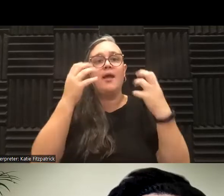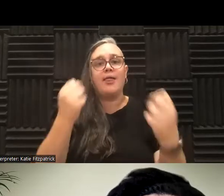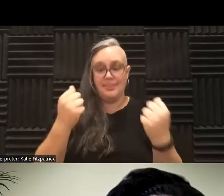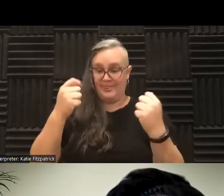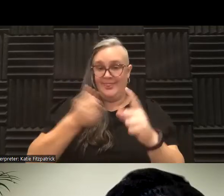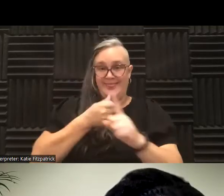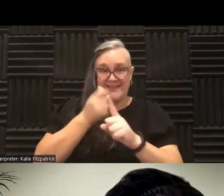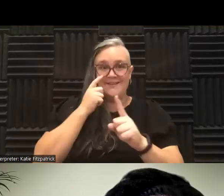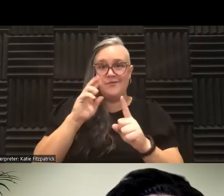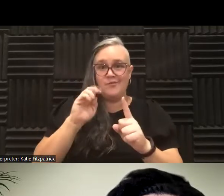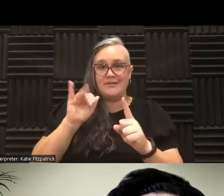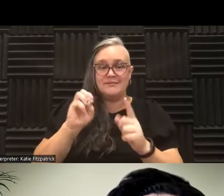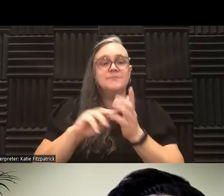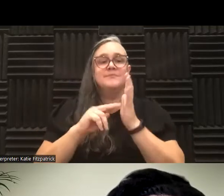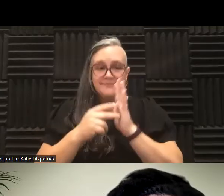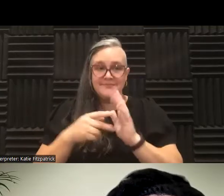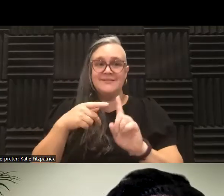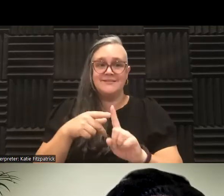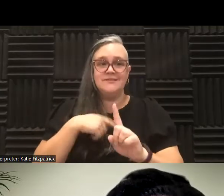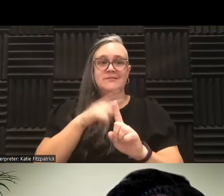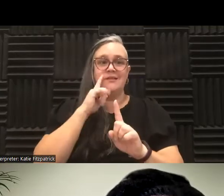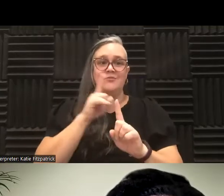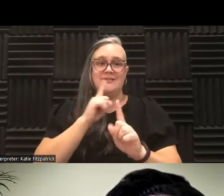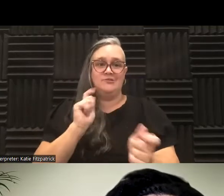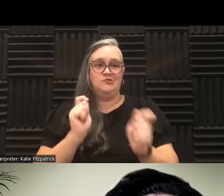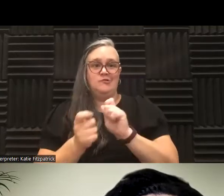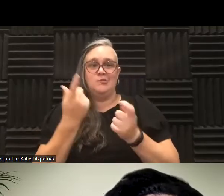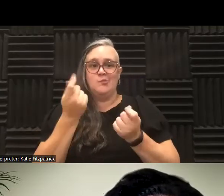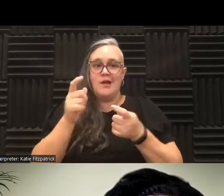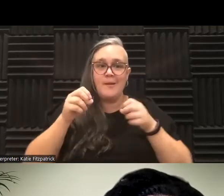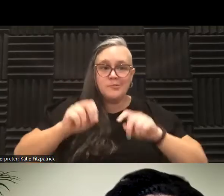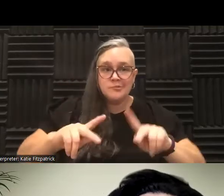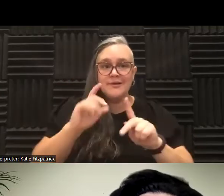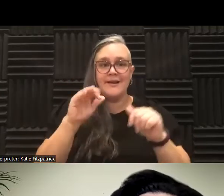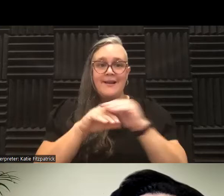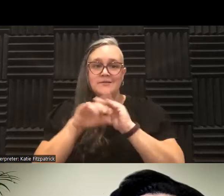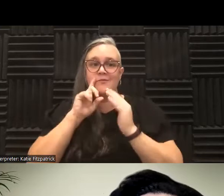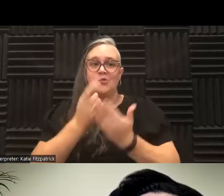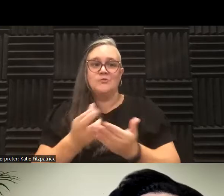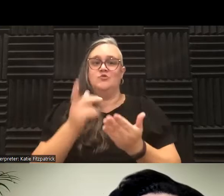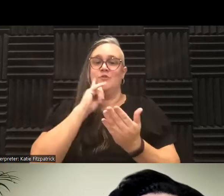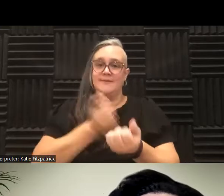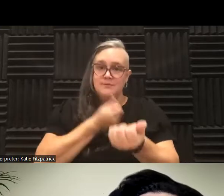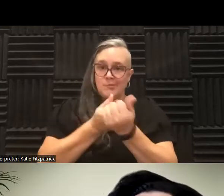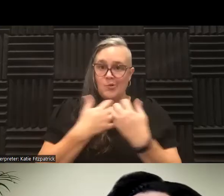both opportunity and access to resources that support health. This also